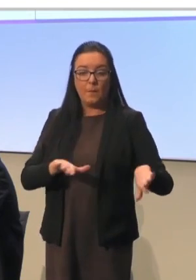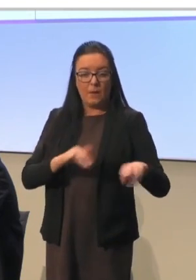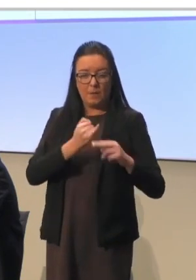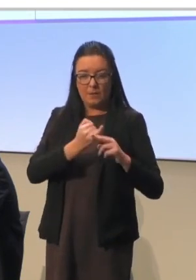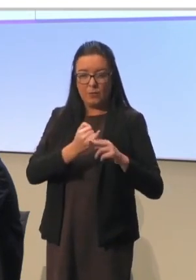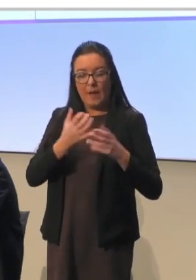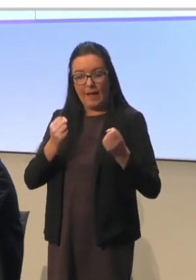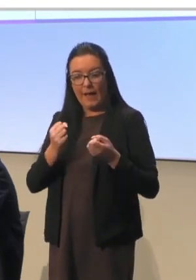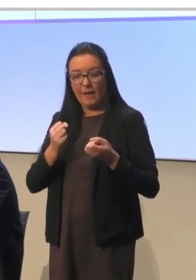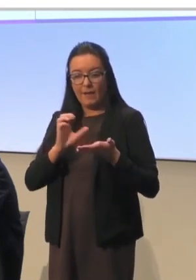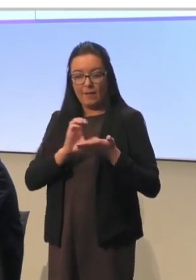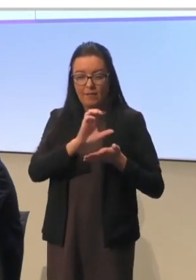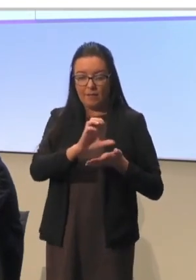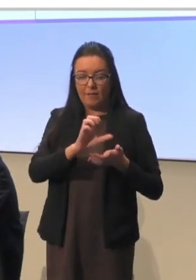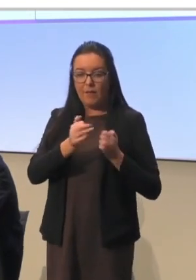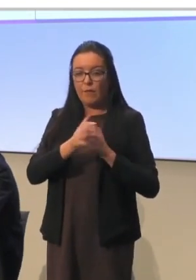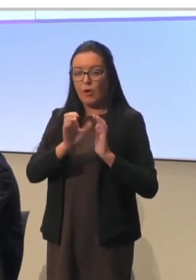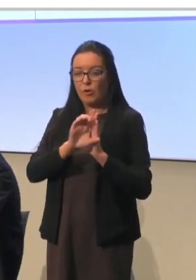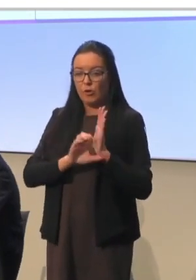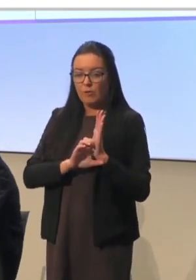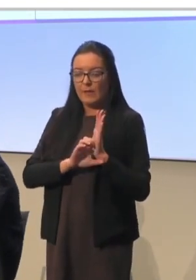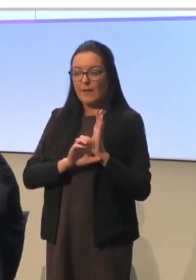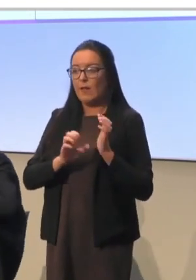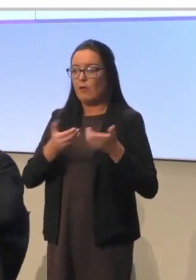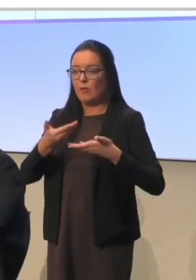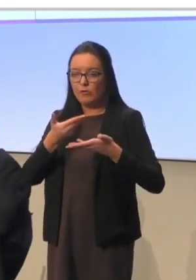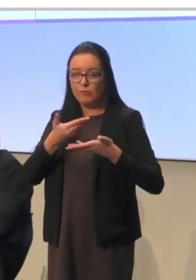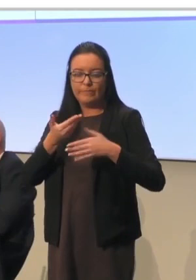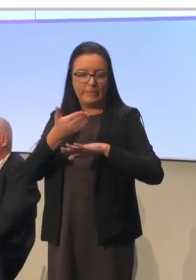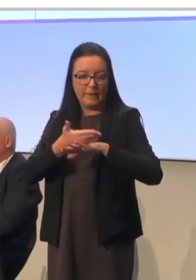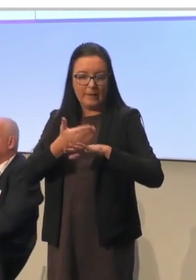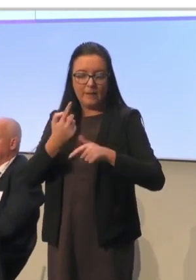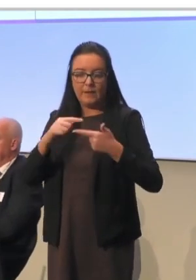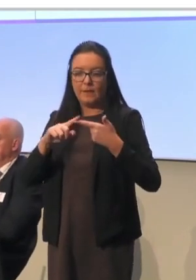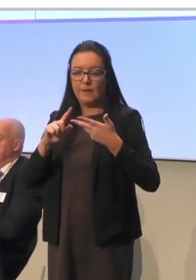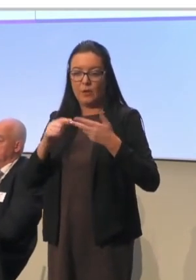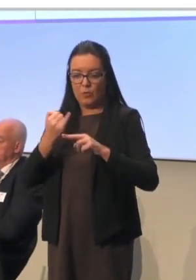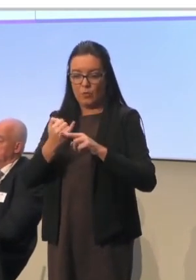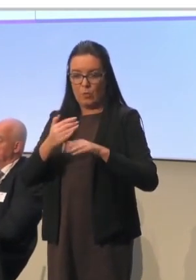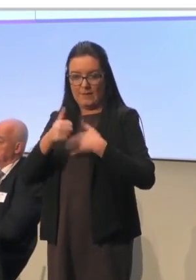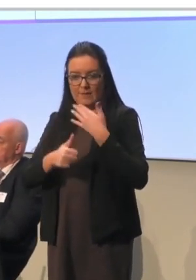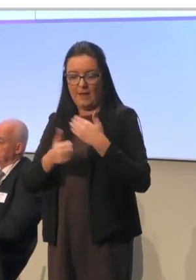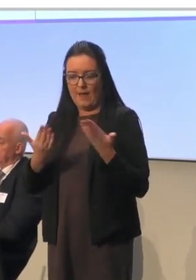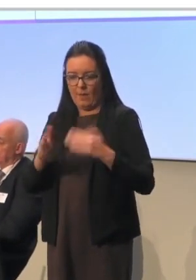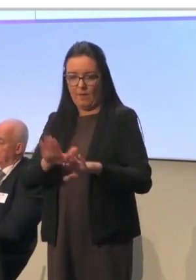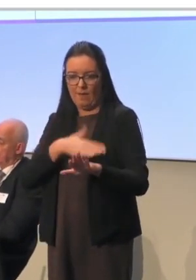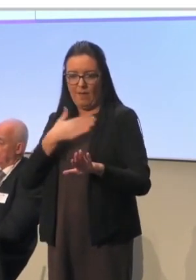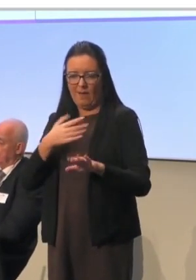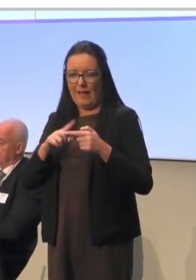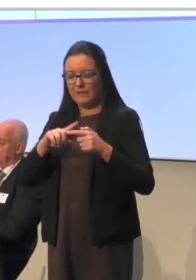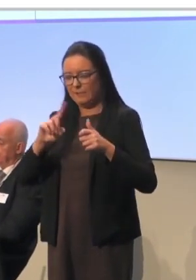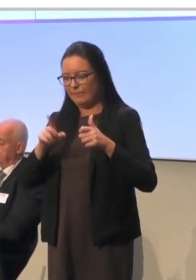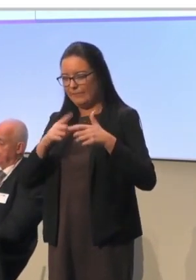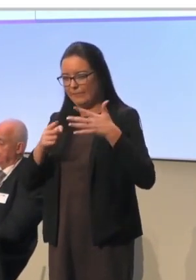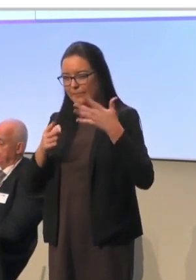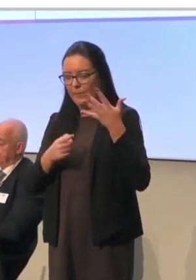for curricular provision, for career guidance, for the length of the school day, and so on. Just one final quote I think